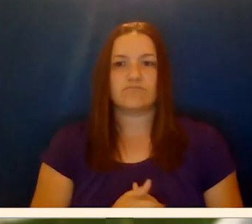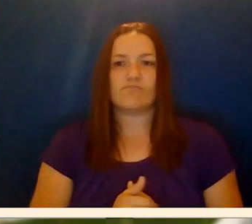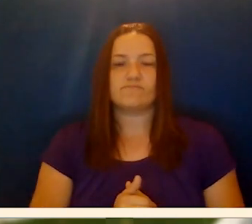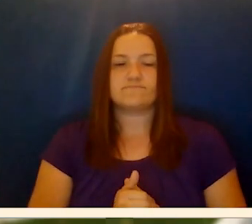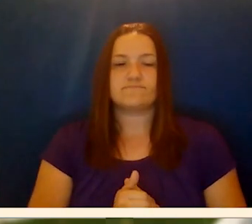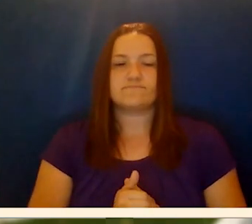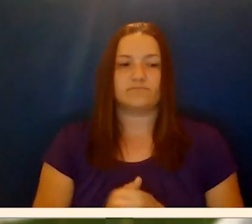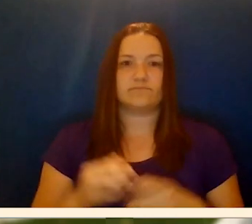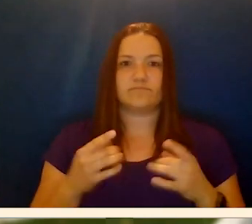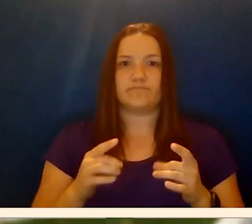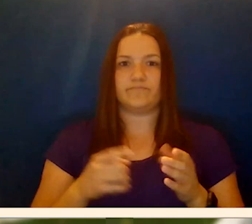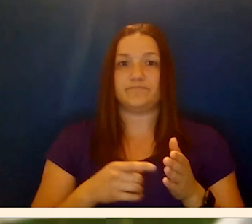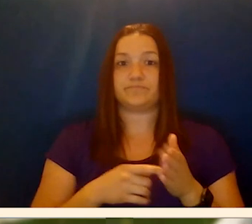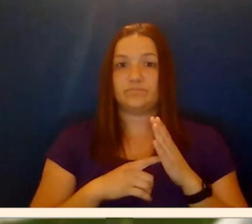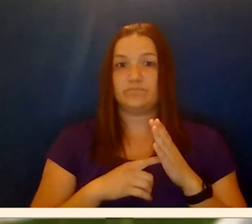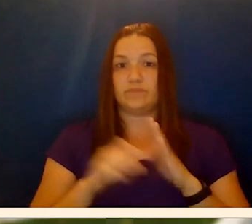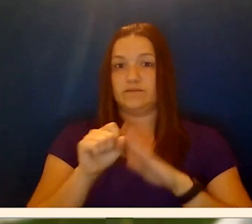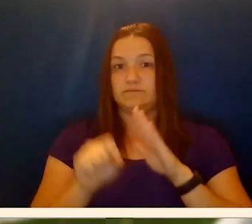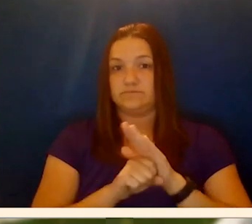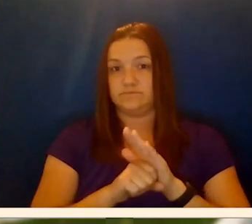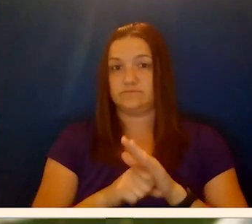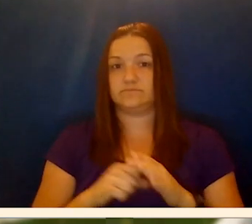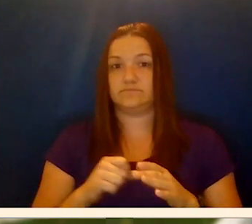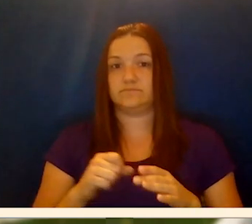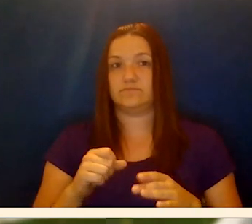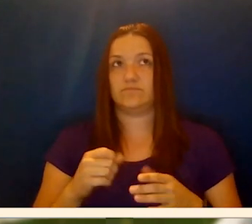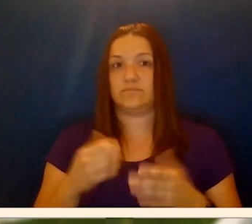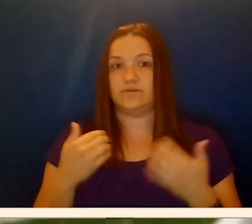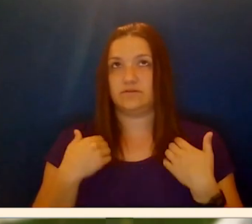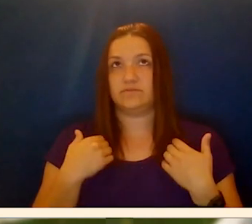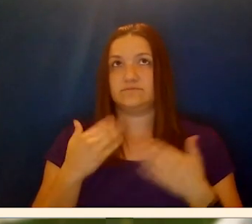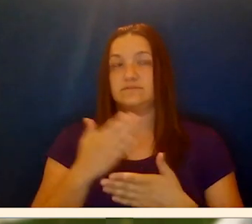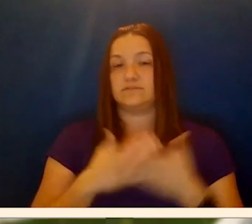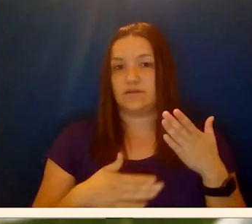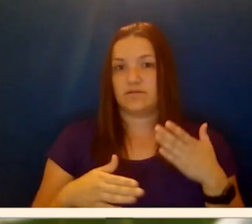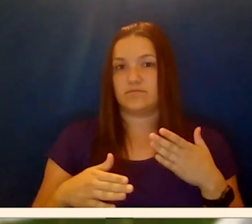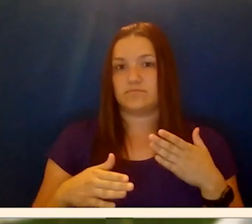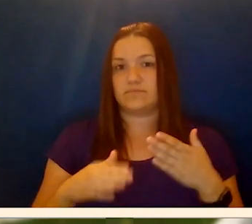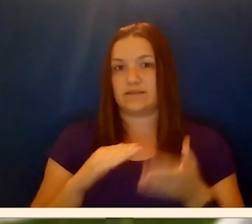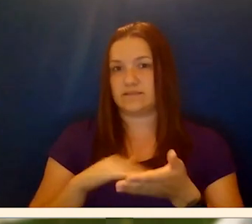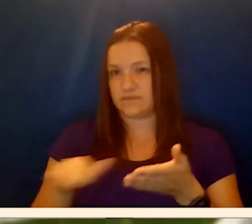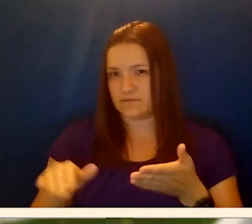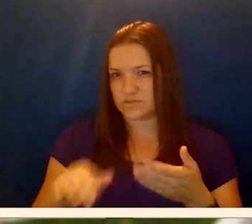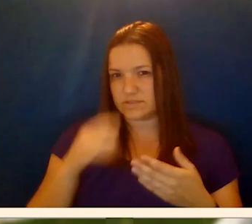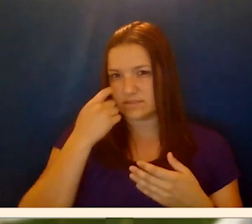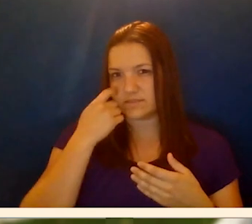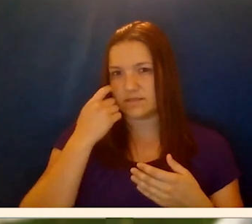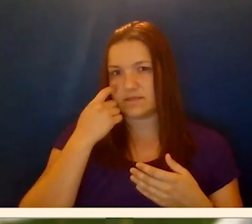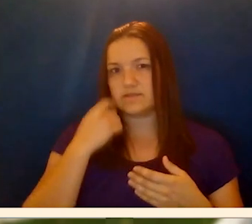least while it's mandated statewide, there is a provision for an exemption that